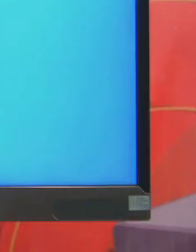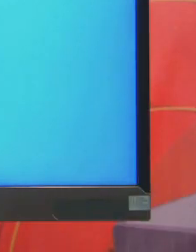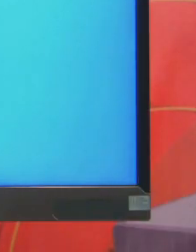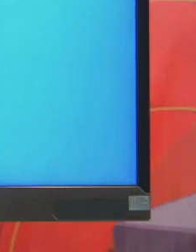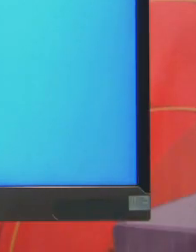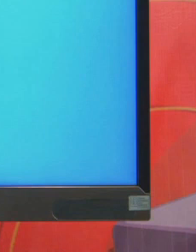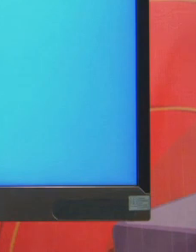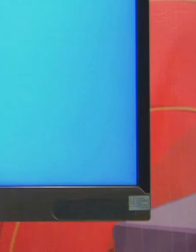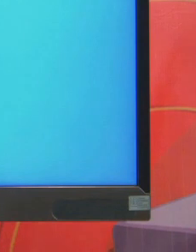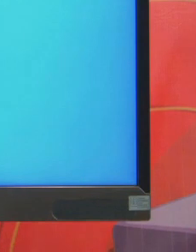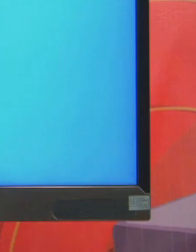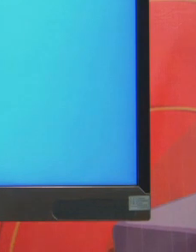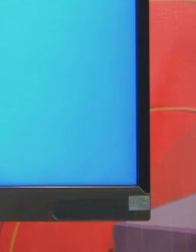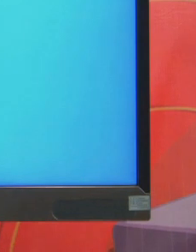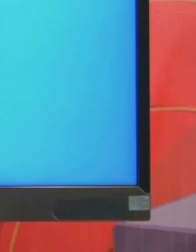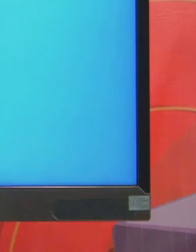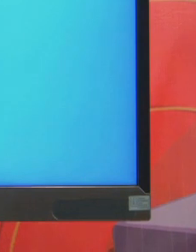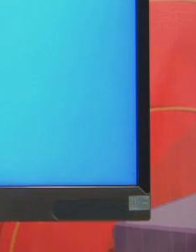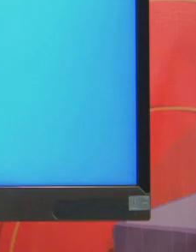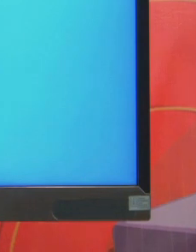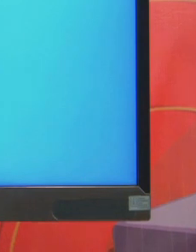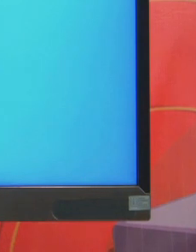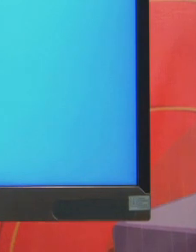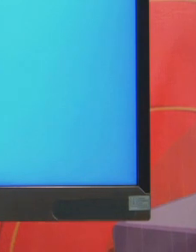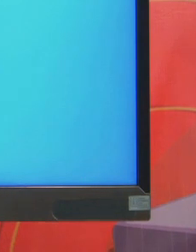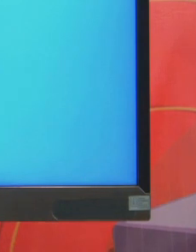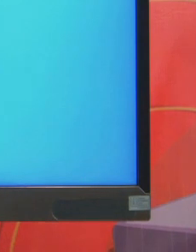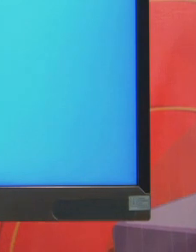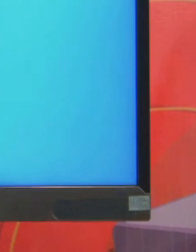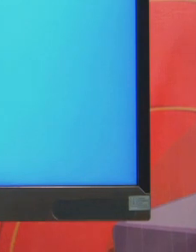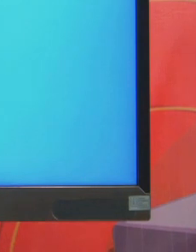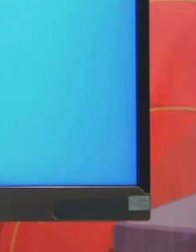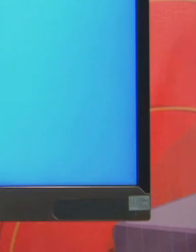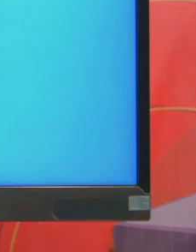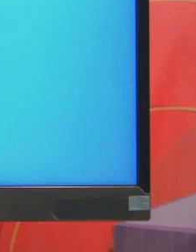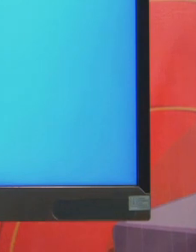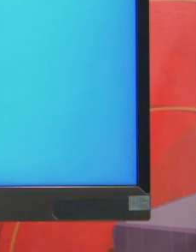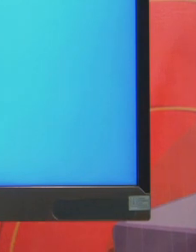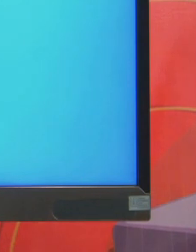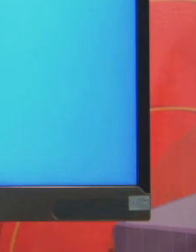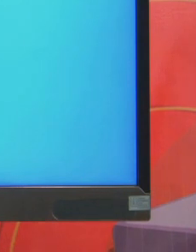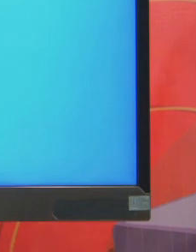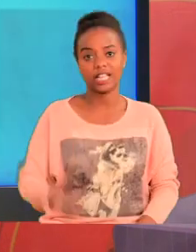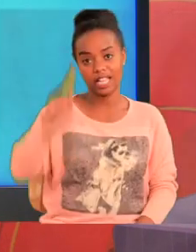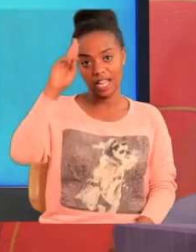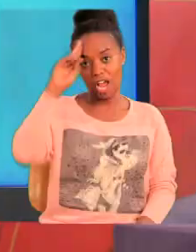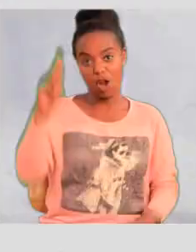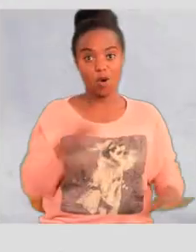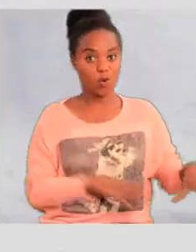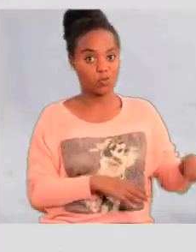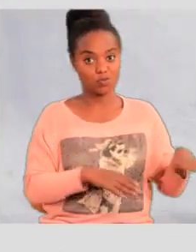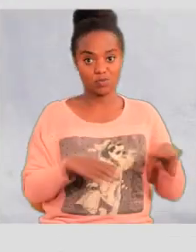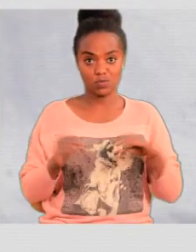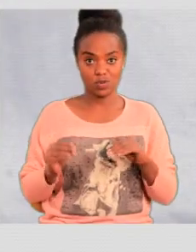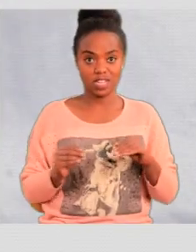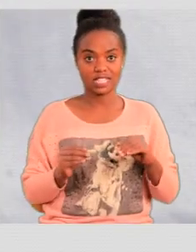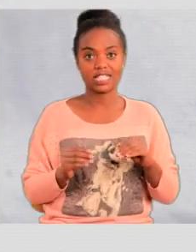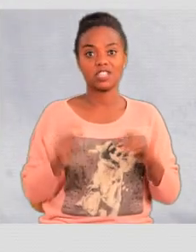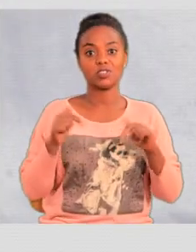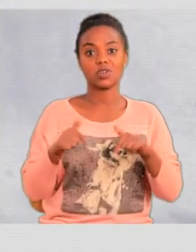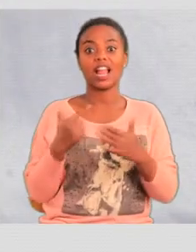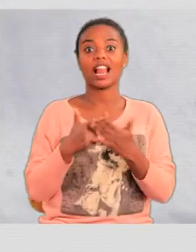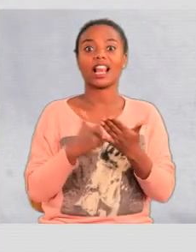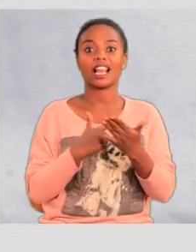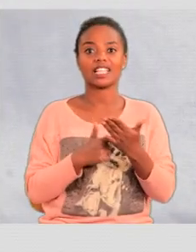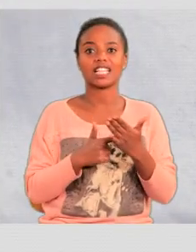Hello dear students, this is grade 11 mathematics lesson on unit 5 statistics and probability.